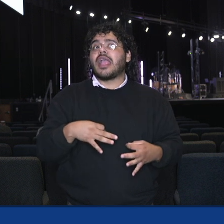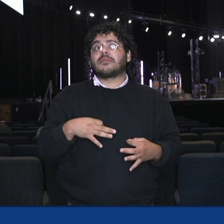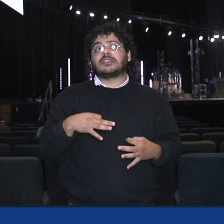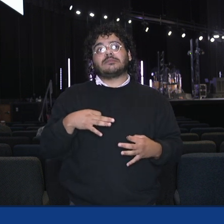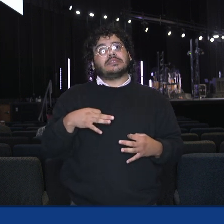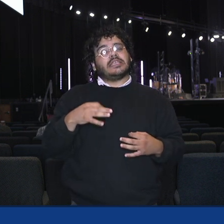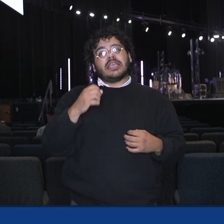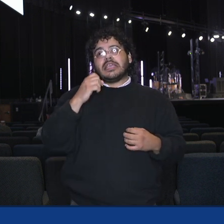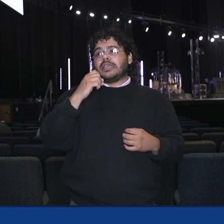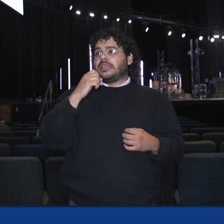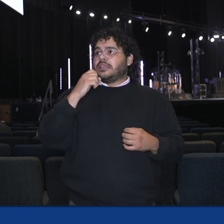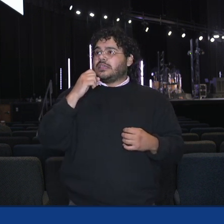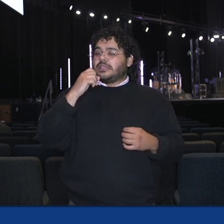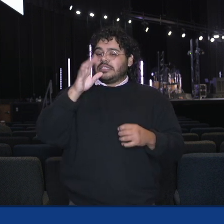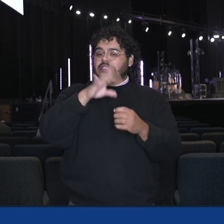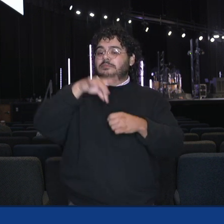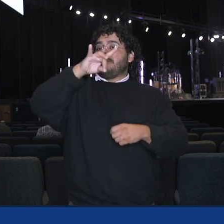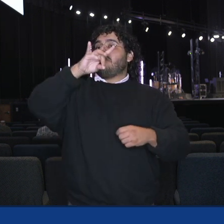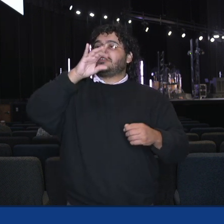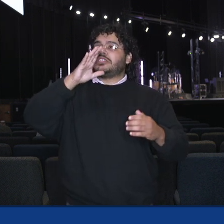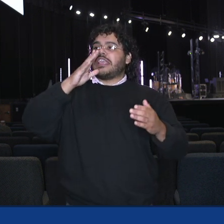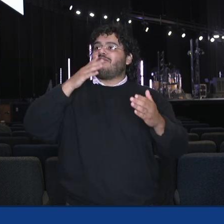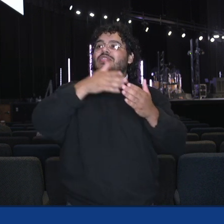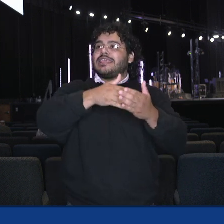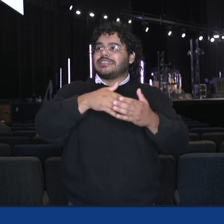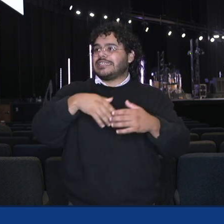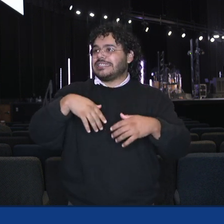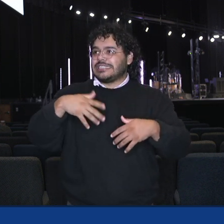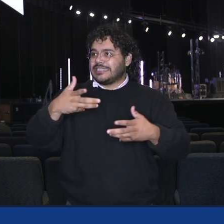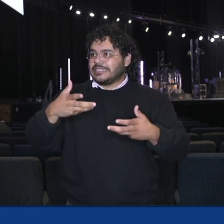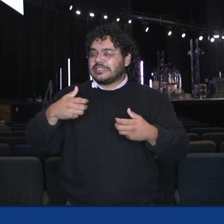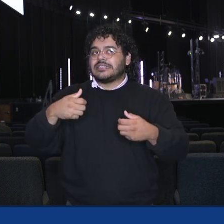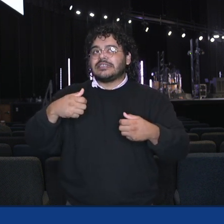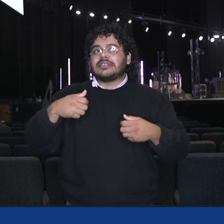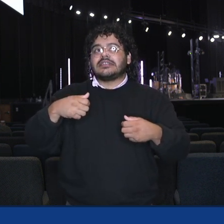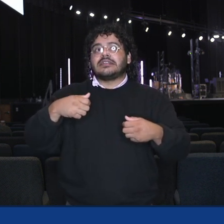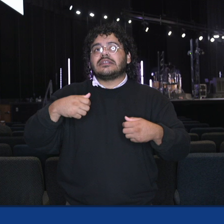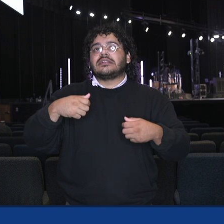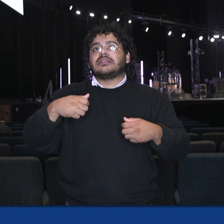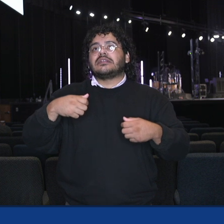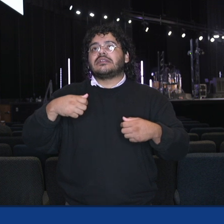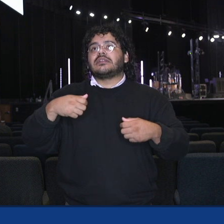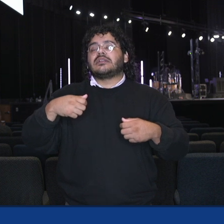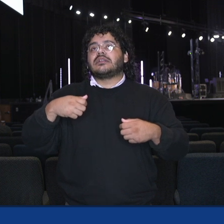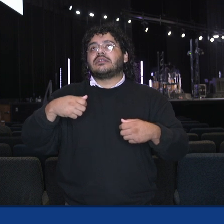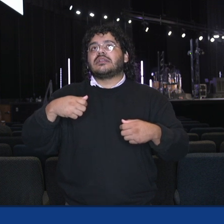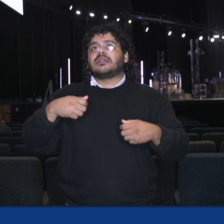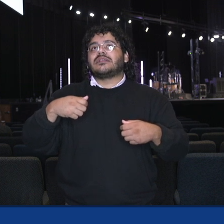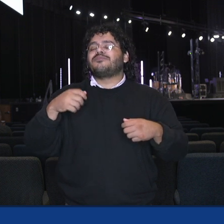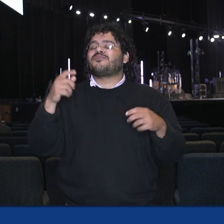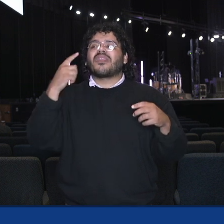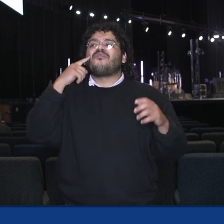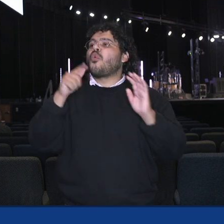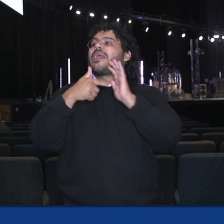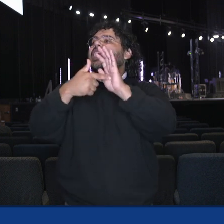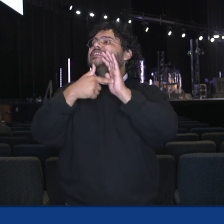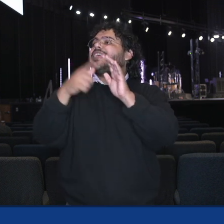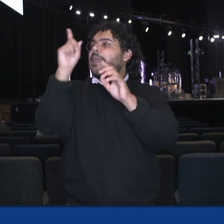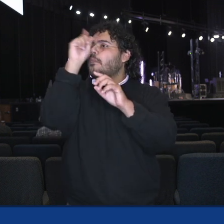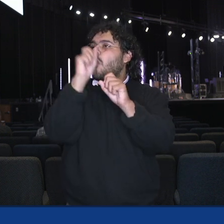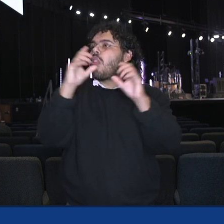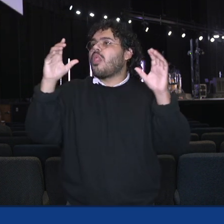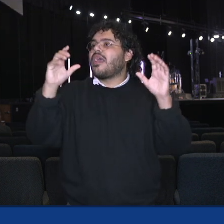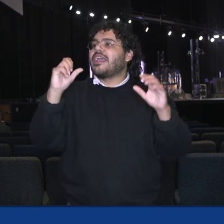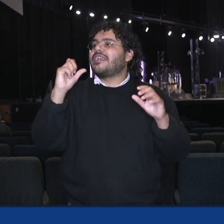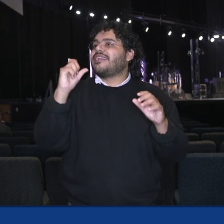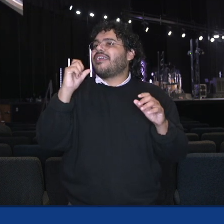being spiritually afflicted. Another way that you can think about this is it's as though he is an untended garden, is what the text